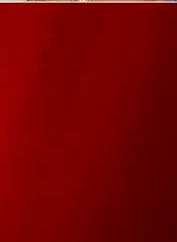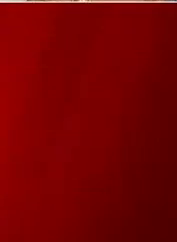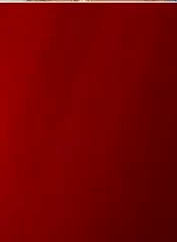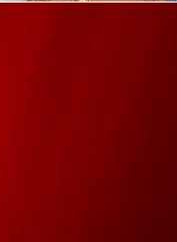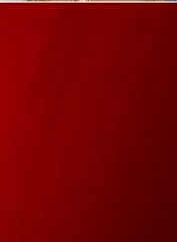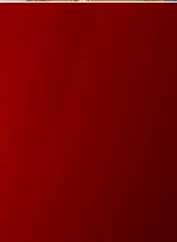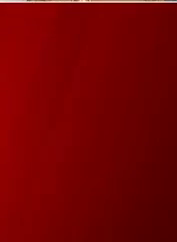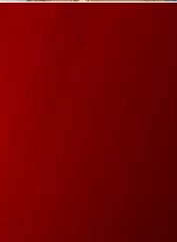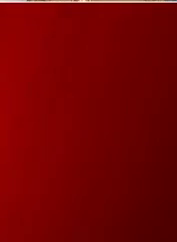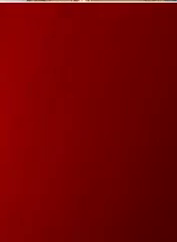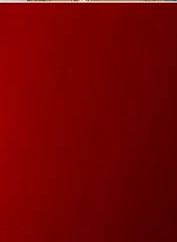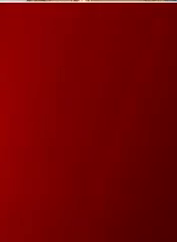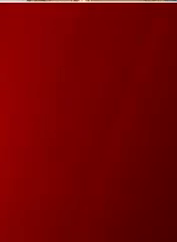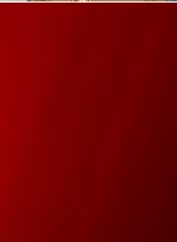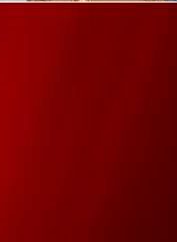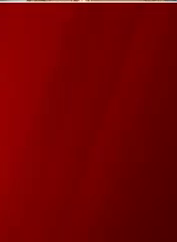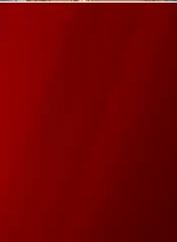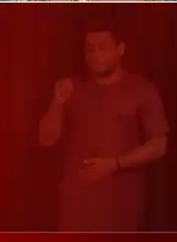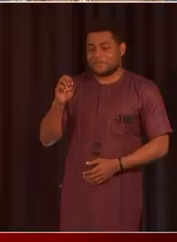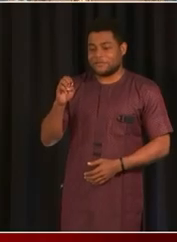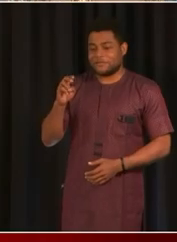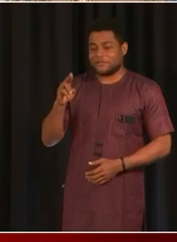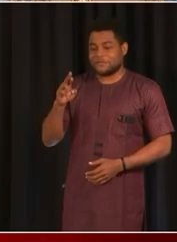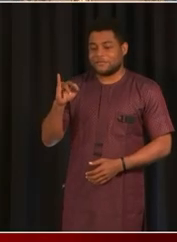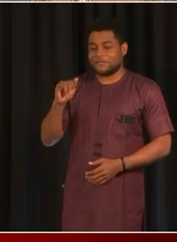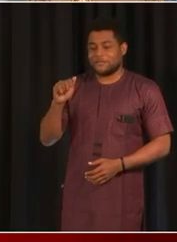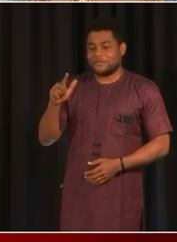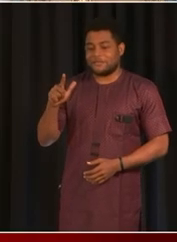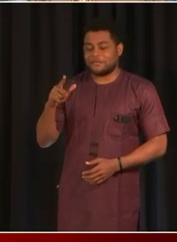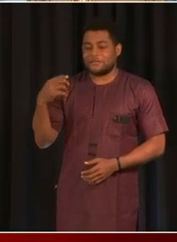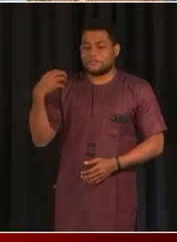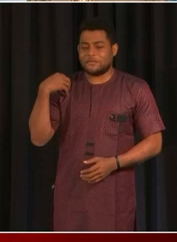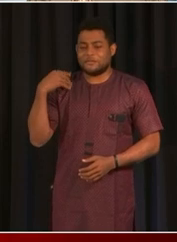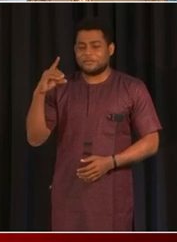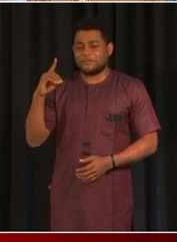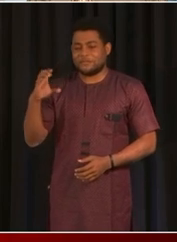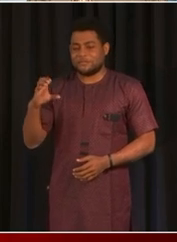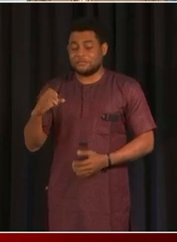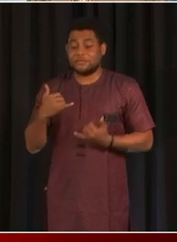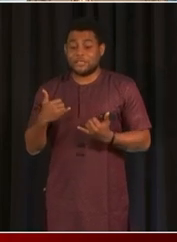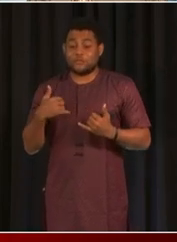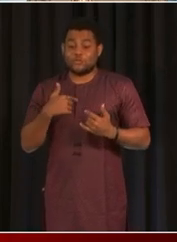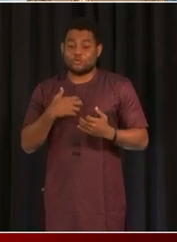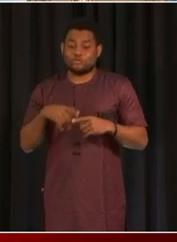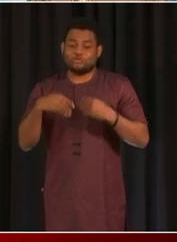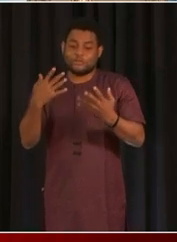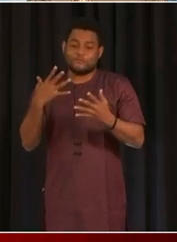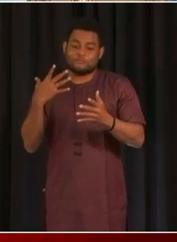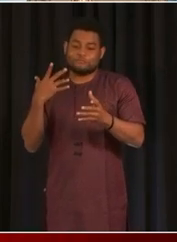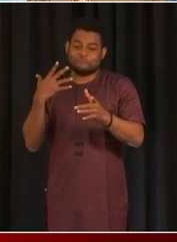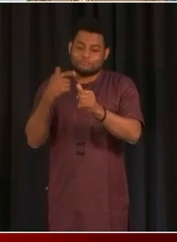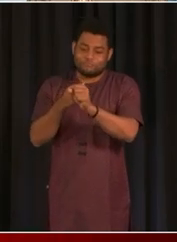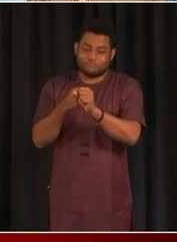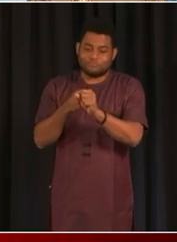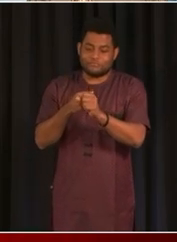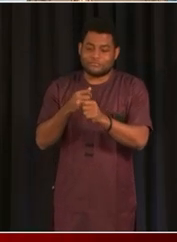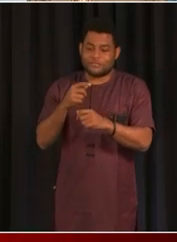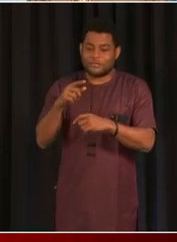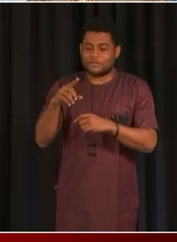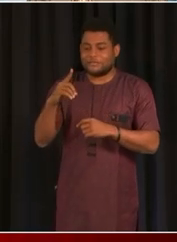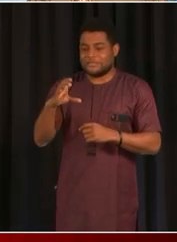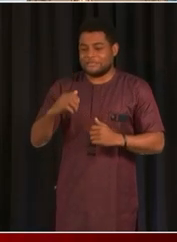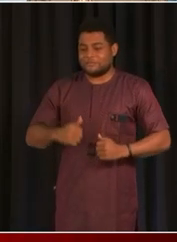Good morning. I'm Muriel Bowser, Mayor of Washington, D.C. I'm providing an update to district residents on the district's response